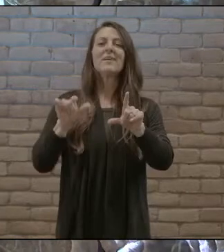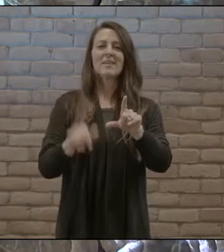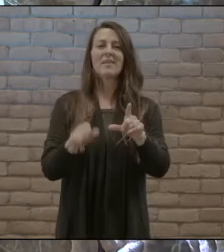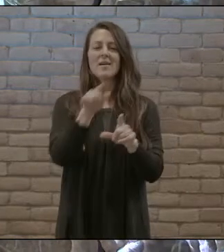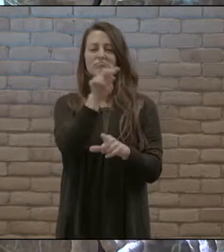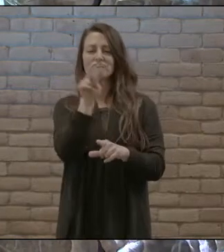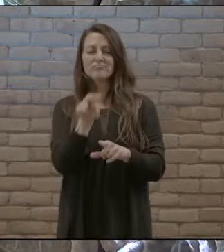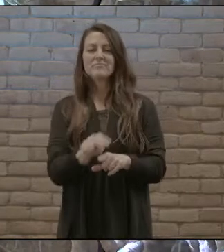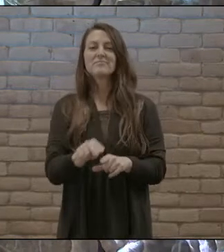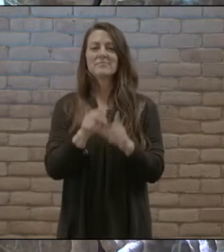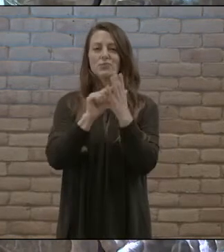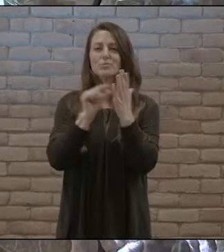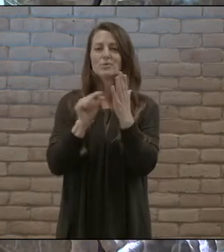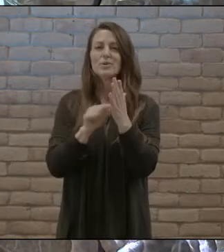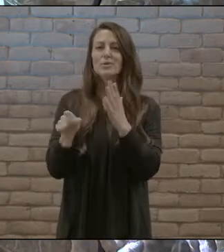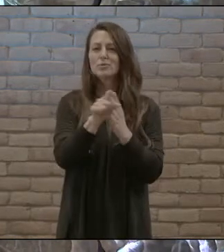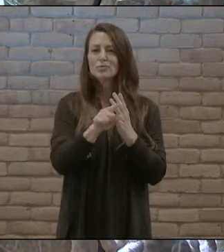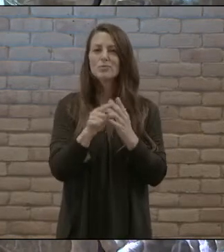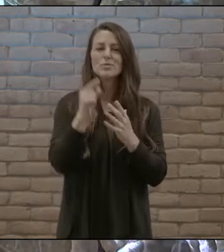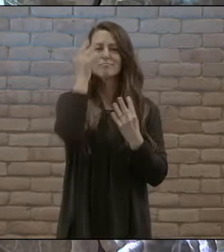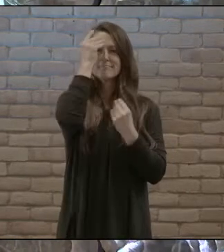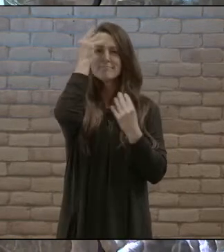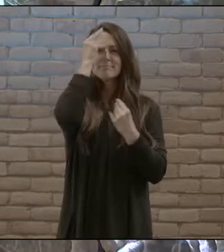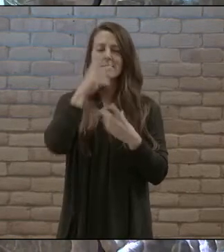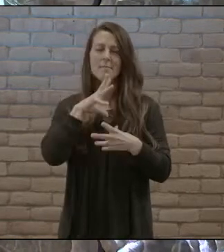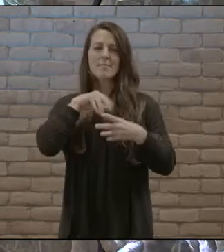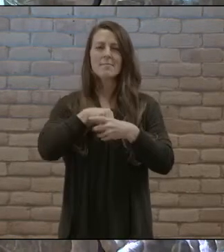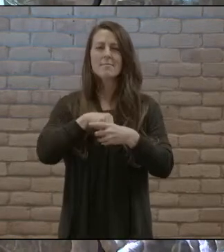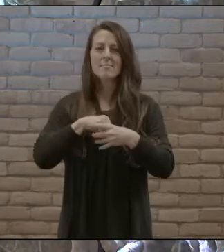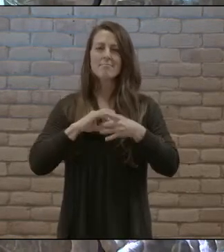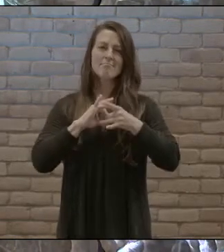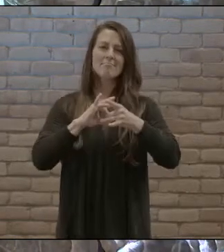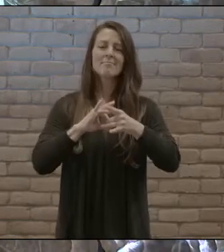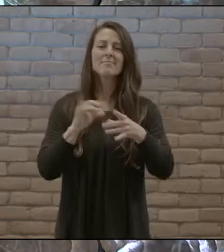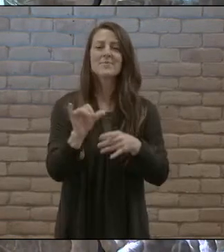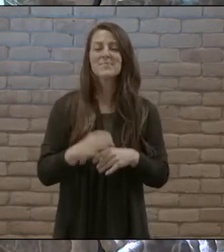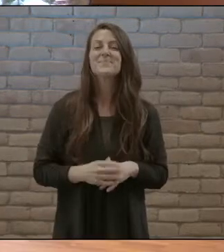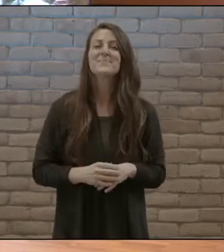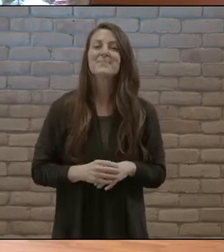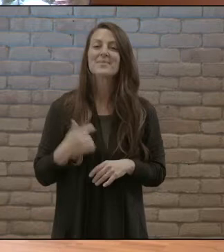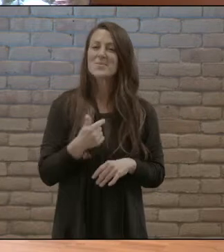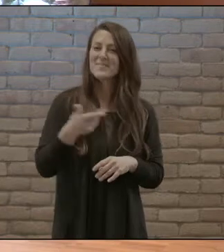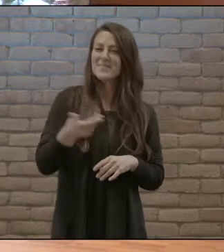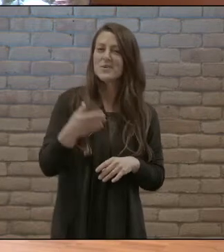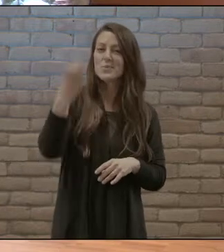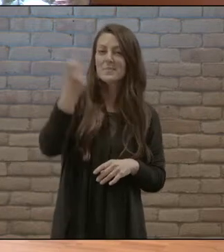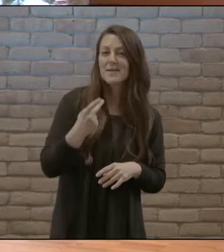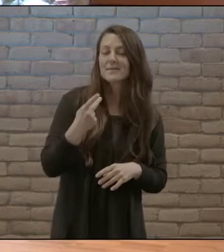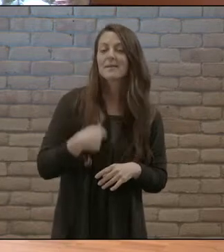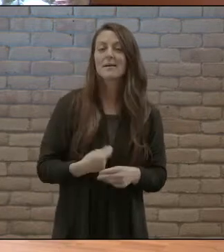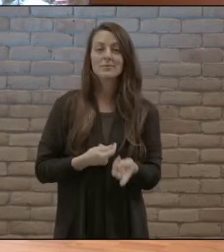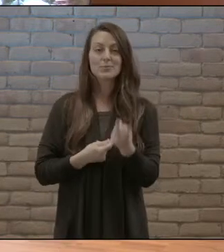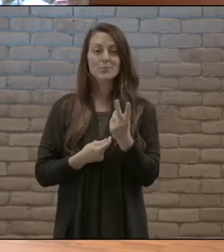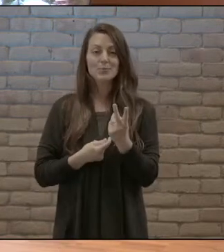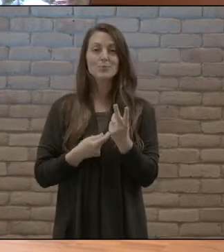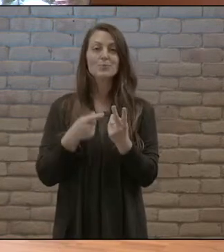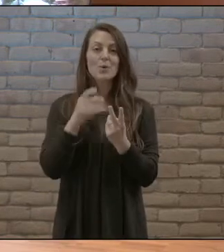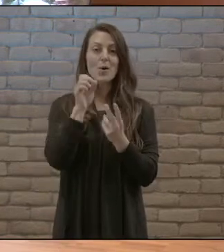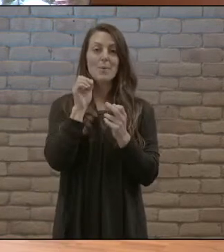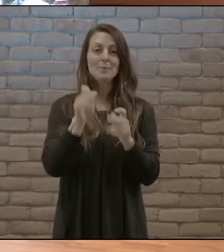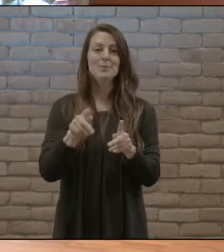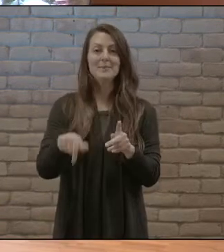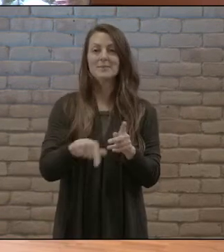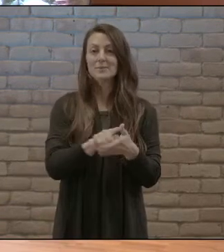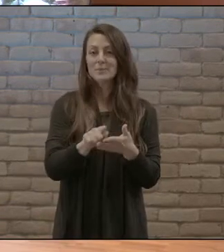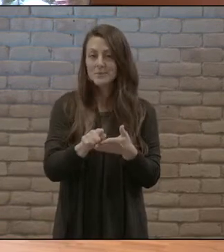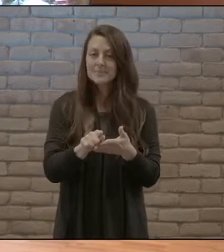in the Word and to continue to engage in that way as well. We invite you to come back. We have two opportunities, actually, this week